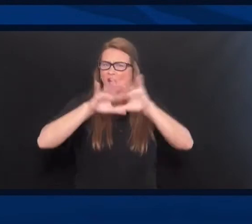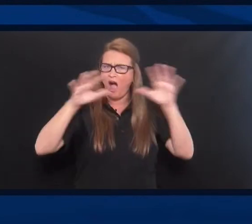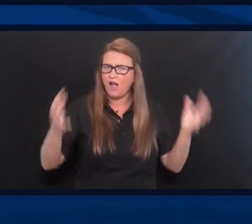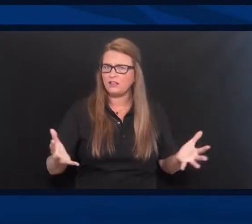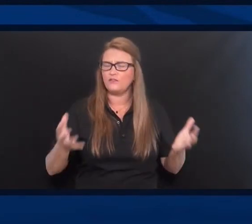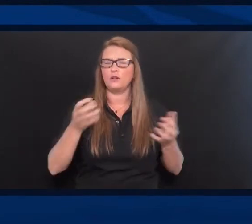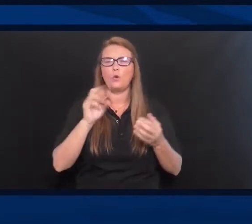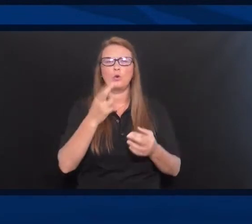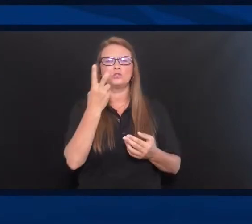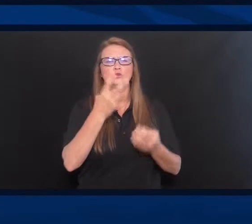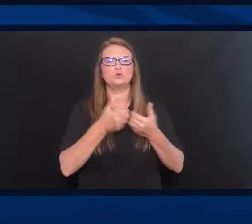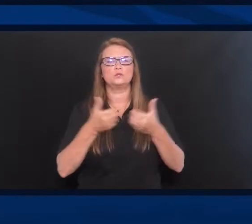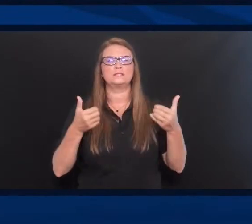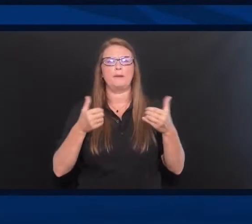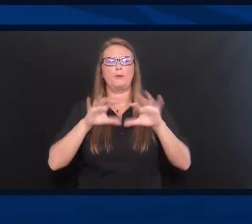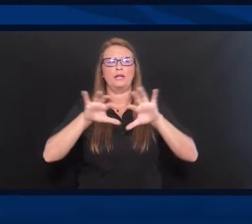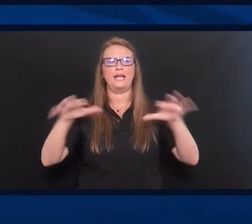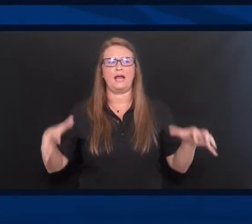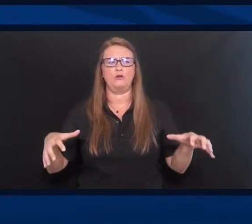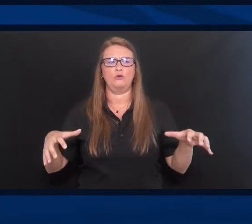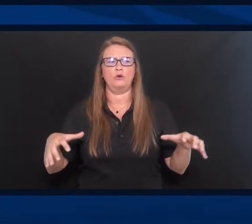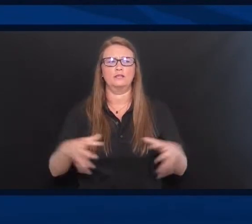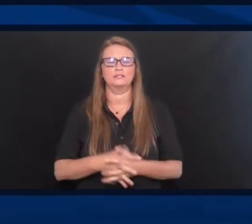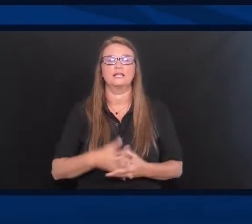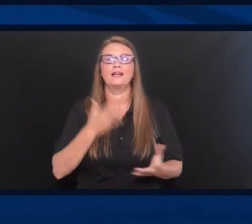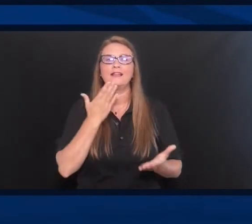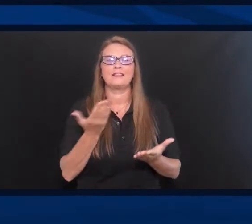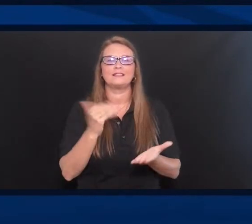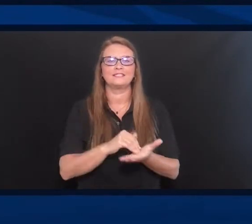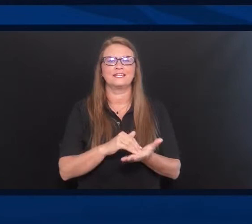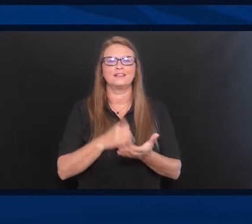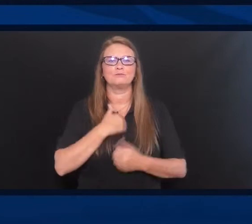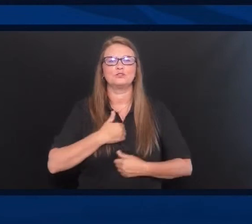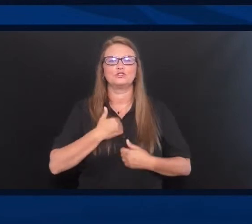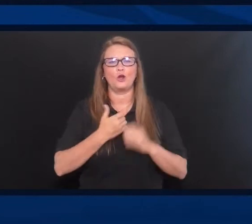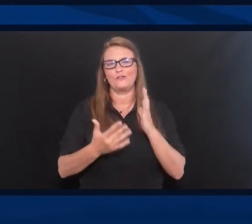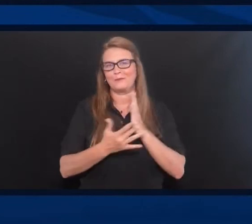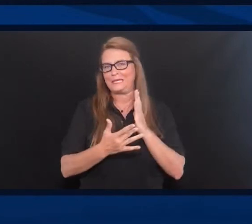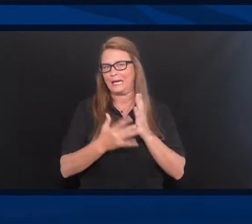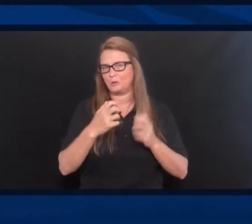different categories here? Thank you very much. And again, I apologize for the technical problem.